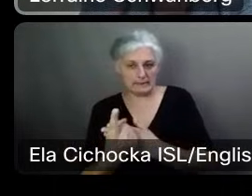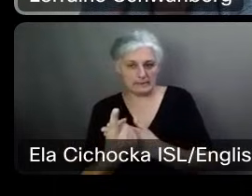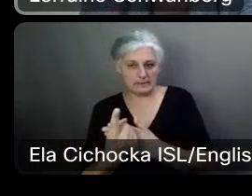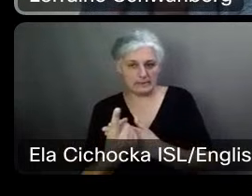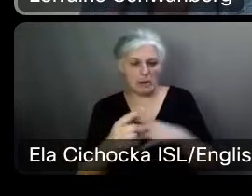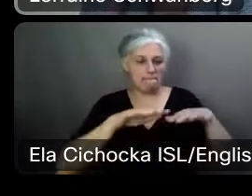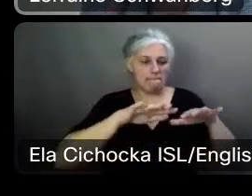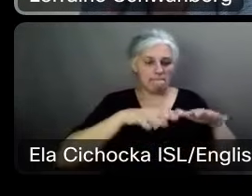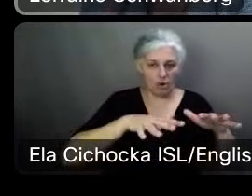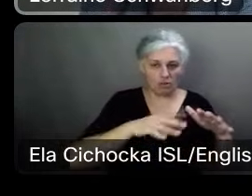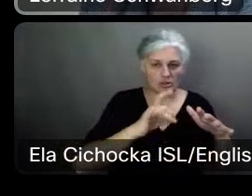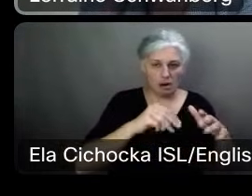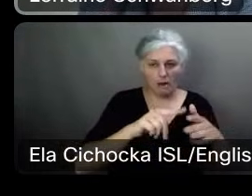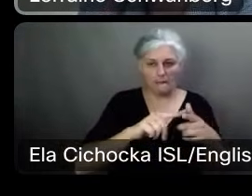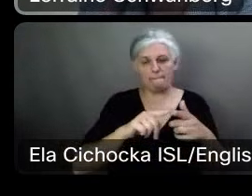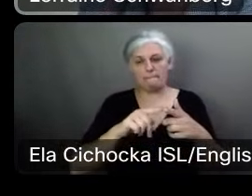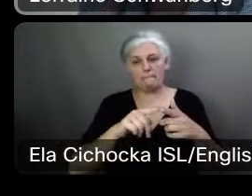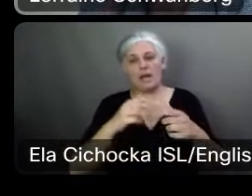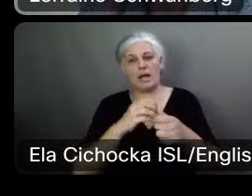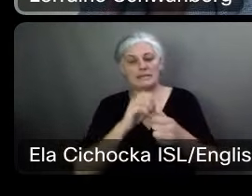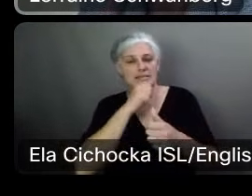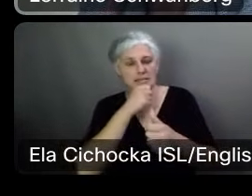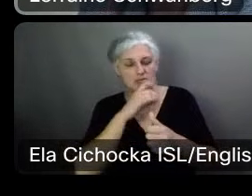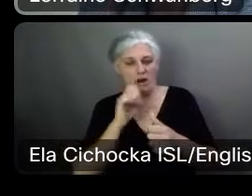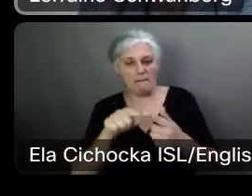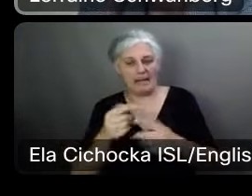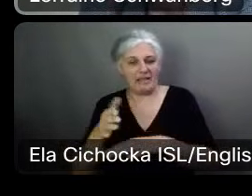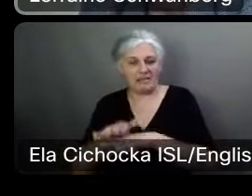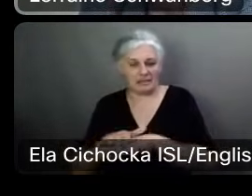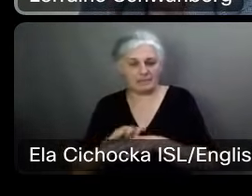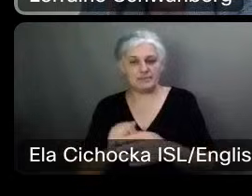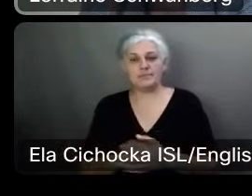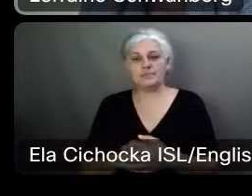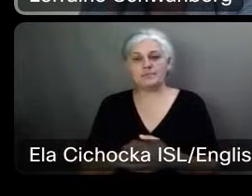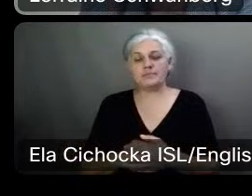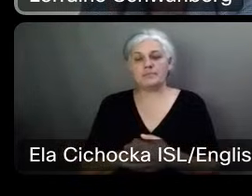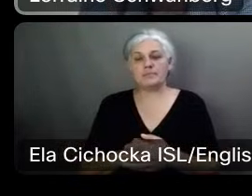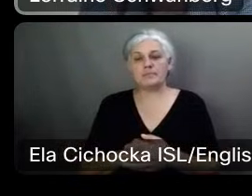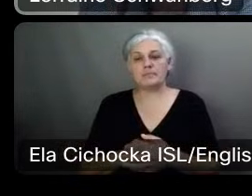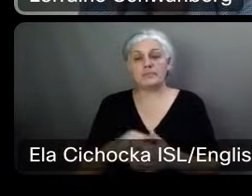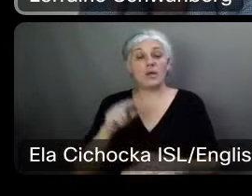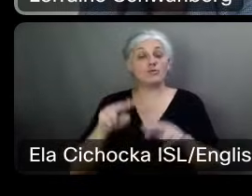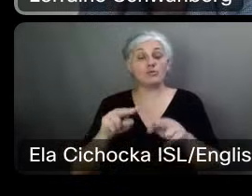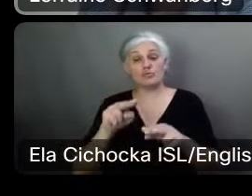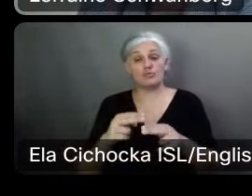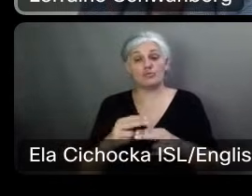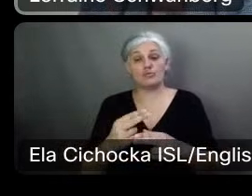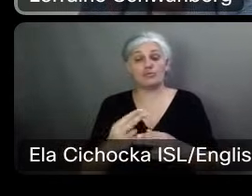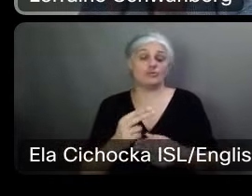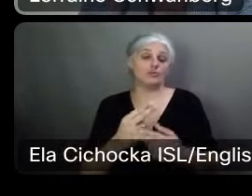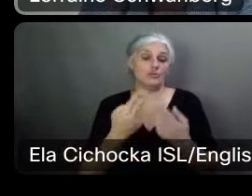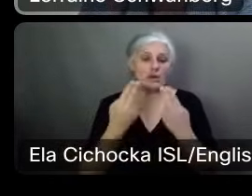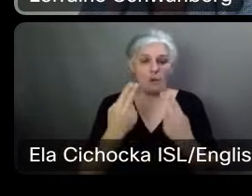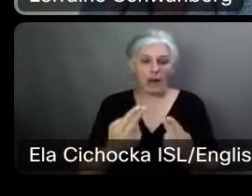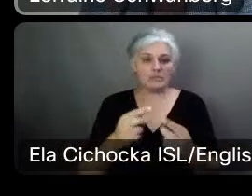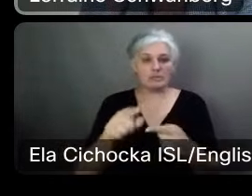moderate harm or severe harm and the death. And then now the new requirement is the notifiable incidents. Where there